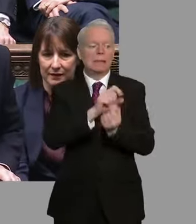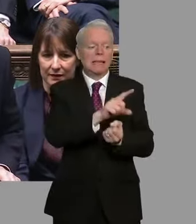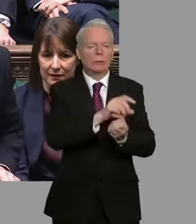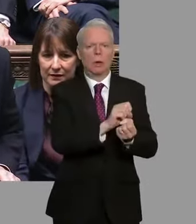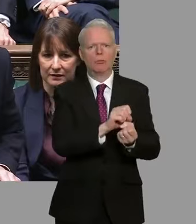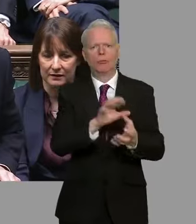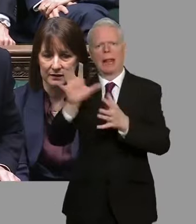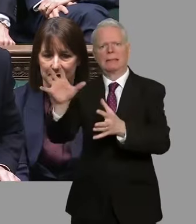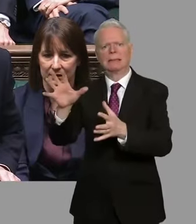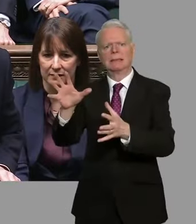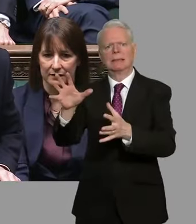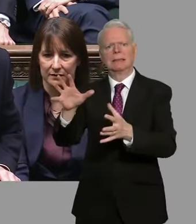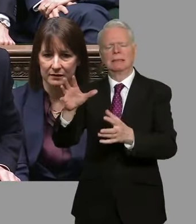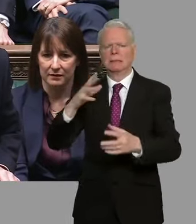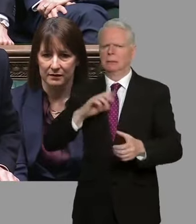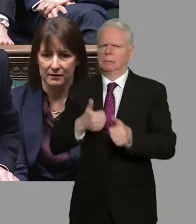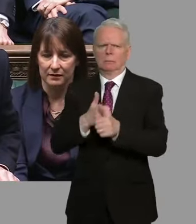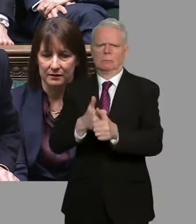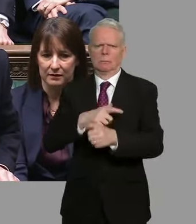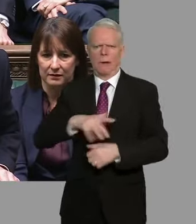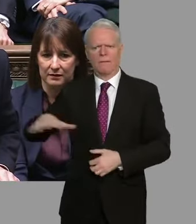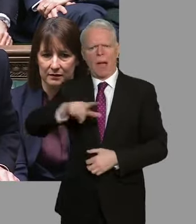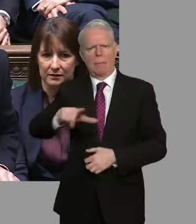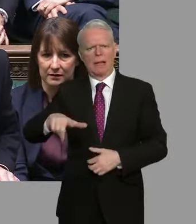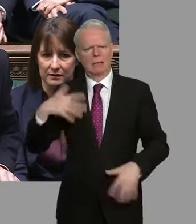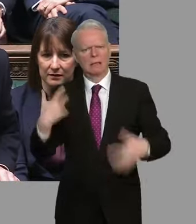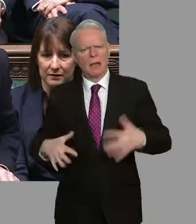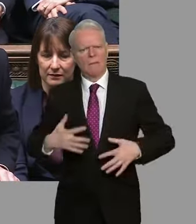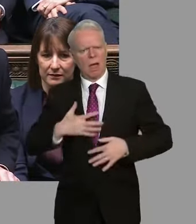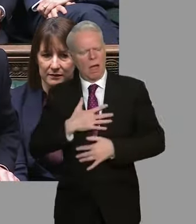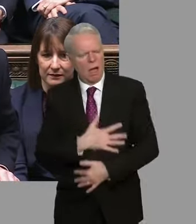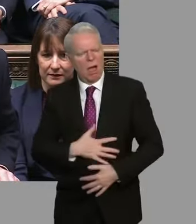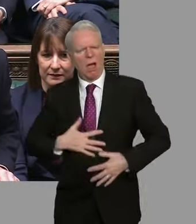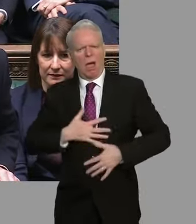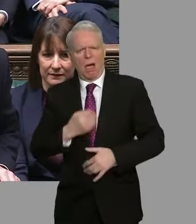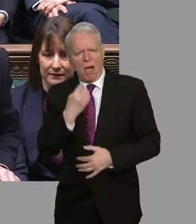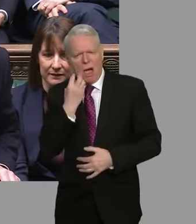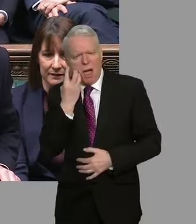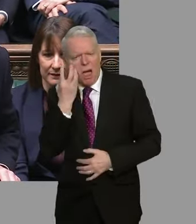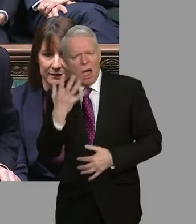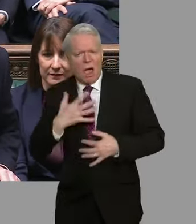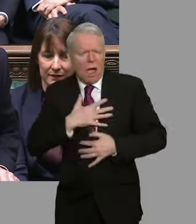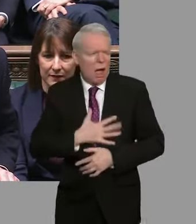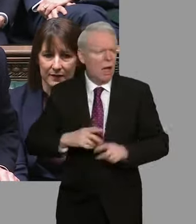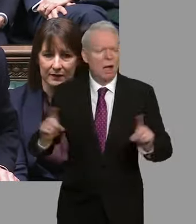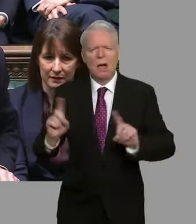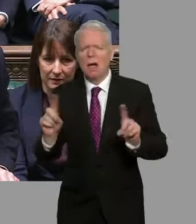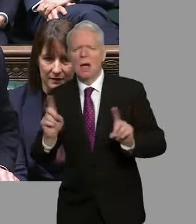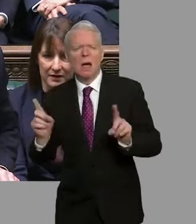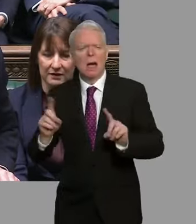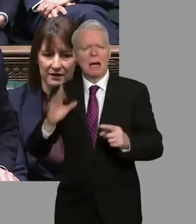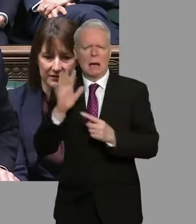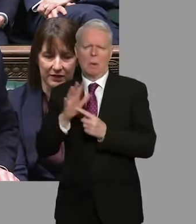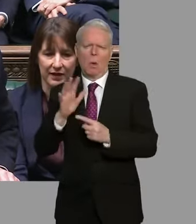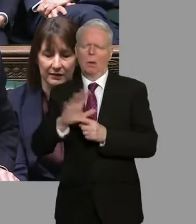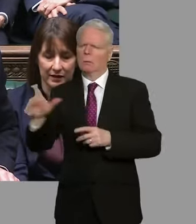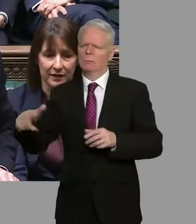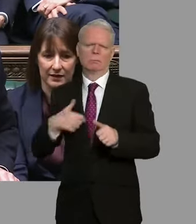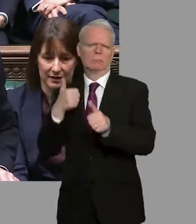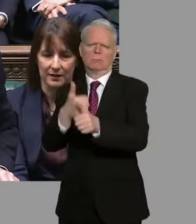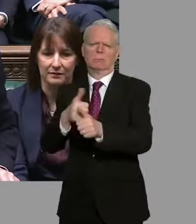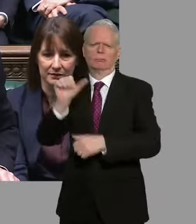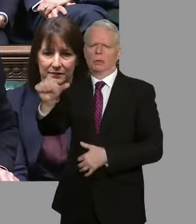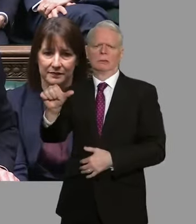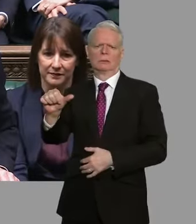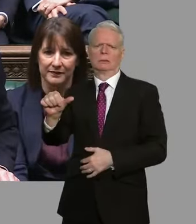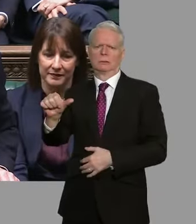the NHS, he's absolutely right. The party opposite left it on its knees. There's no point groaning. It is absolutely disgraceful that